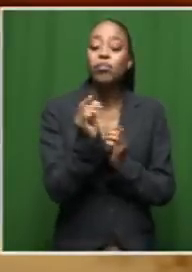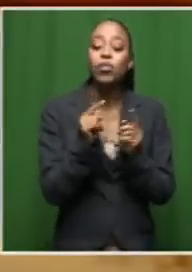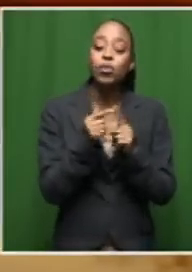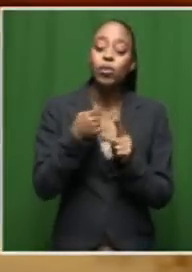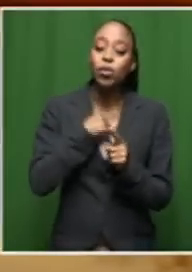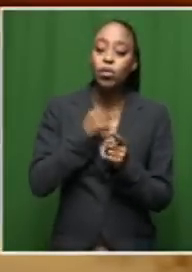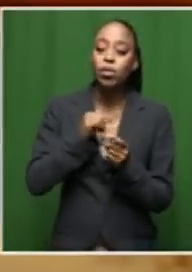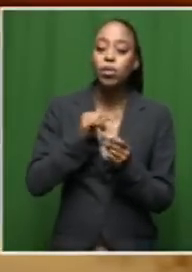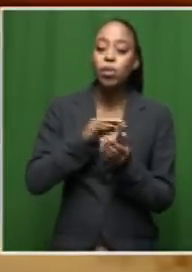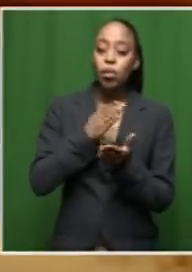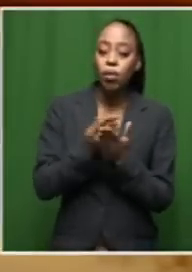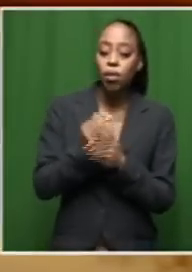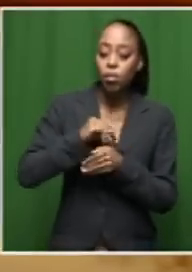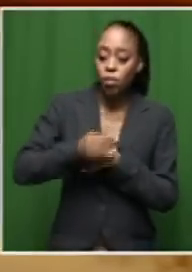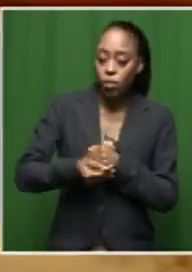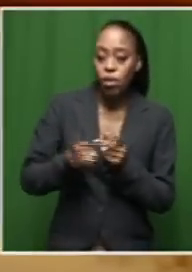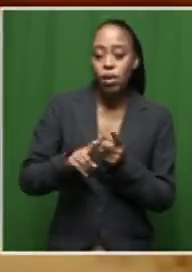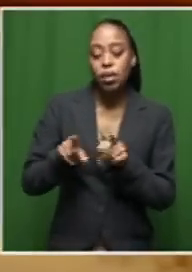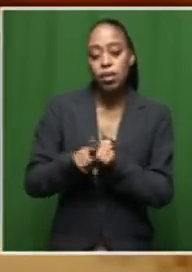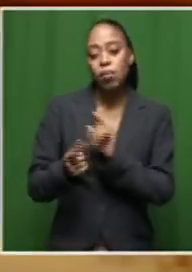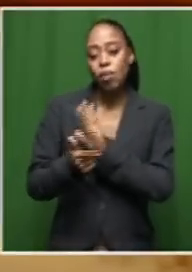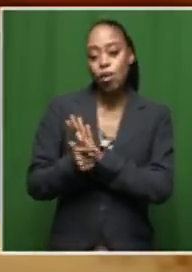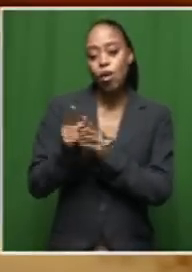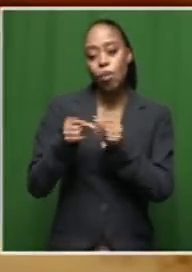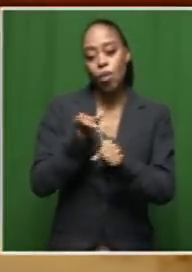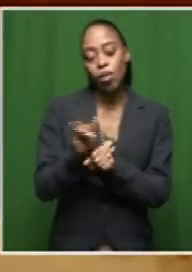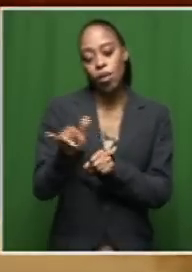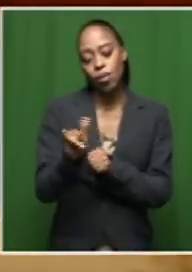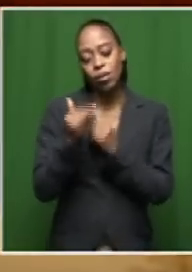pension fund protection and, of course, the laws governing pension funds. Thanks so much to her.